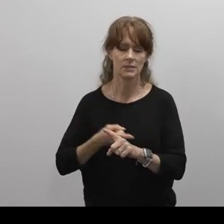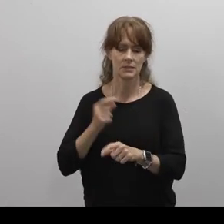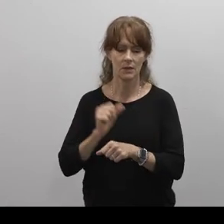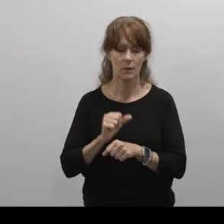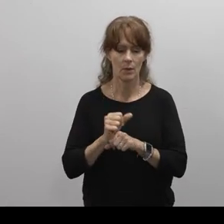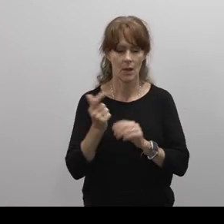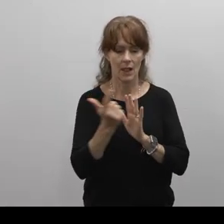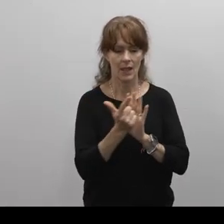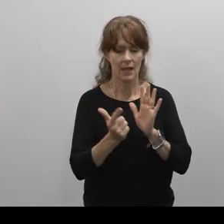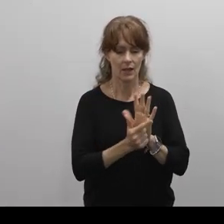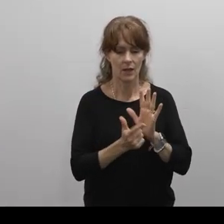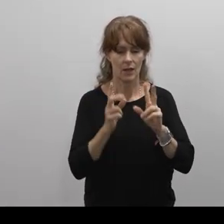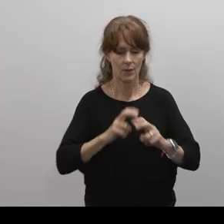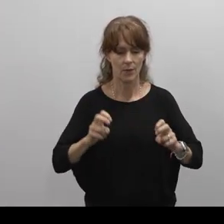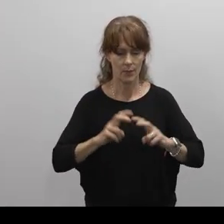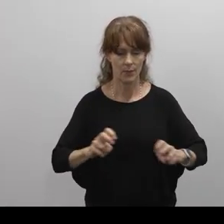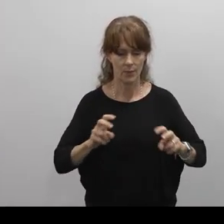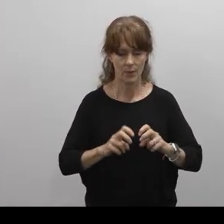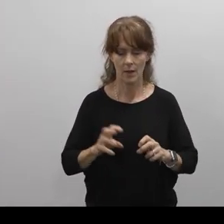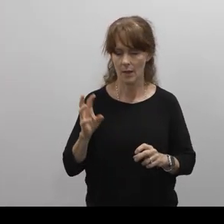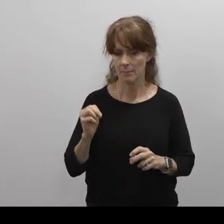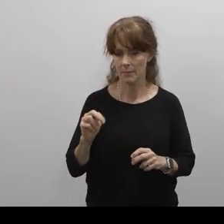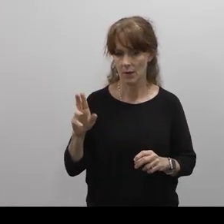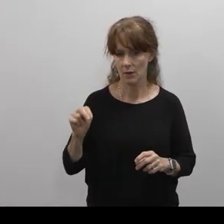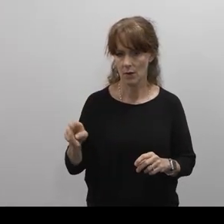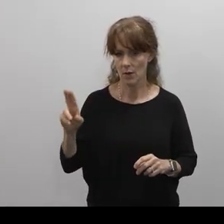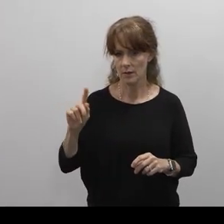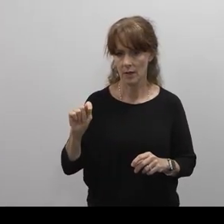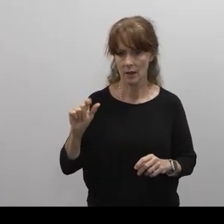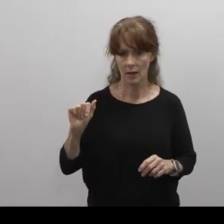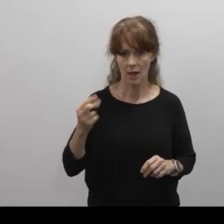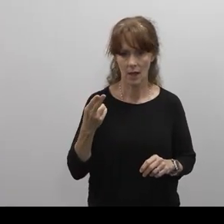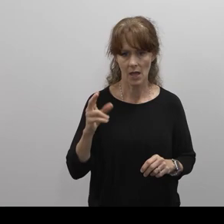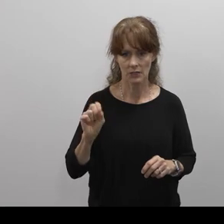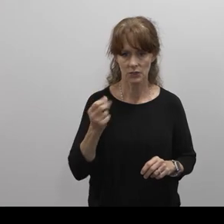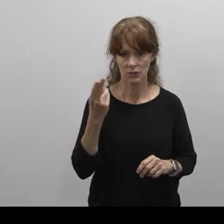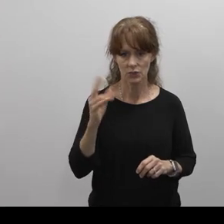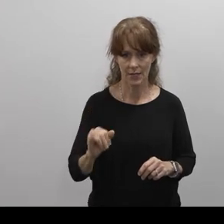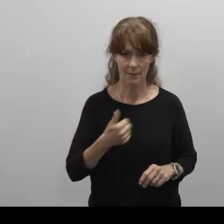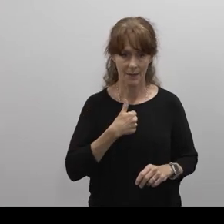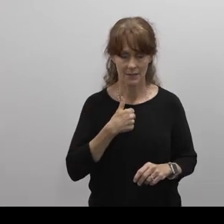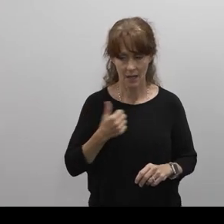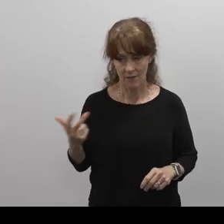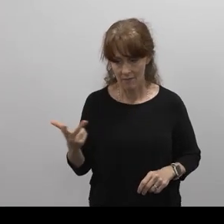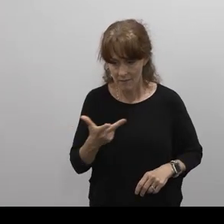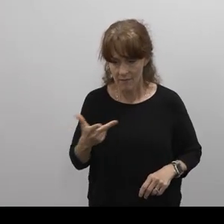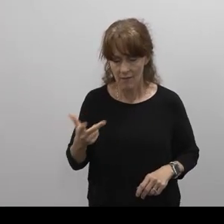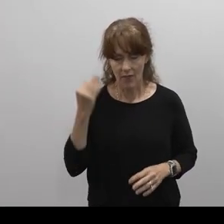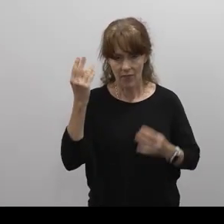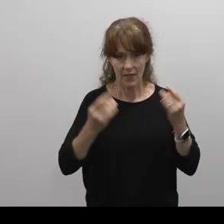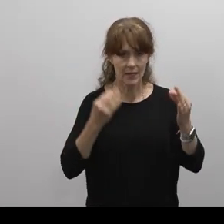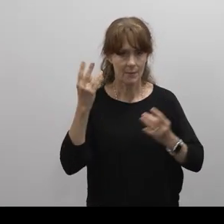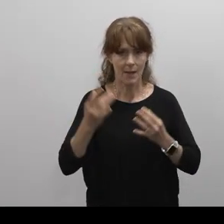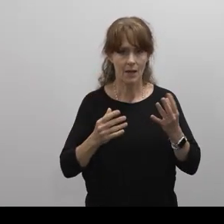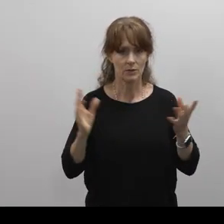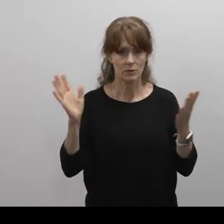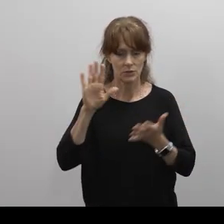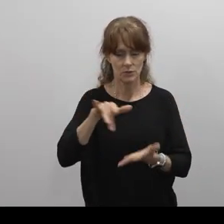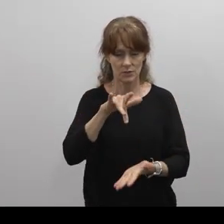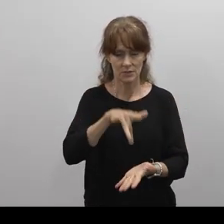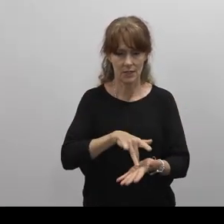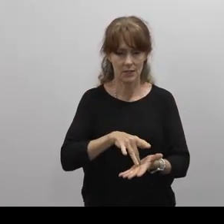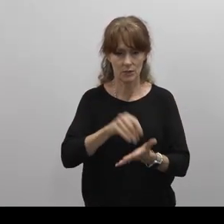legal analysis with Mr. North, with Ms. Takahashi and myself, and really thinking about the aspiration to center